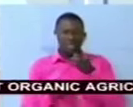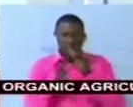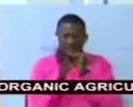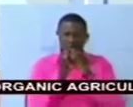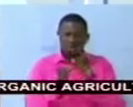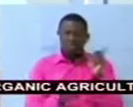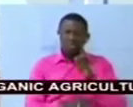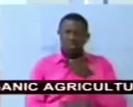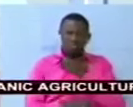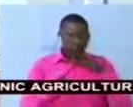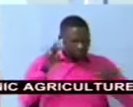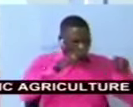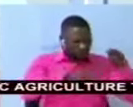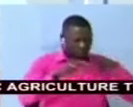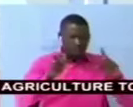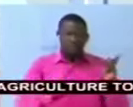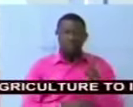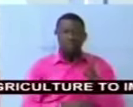out.